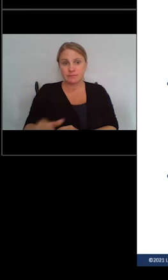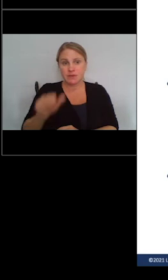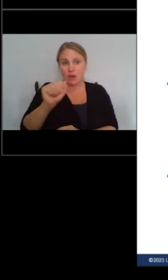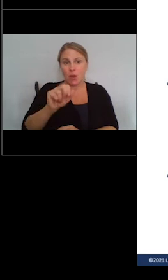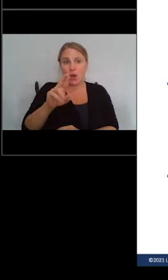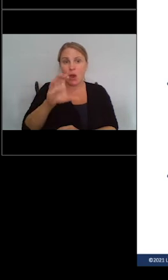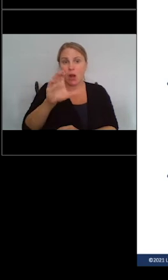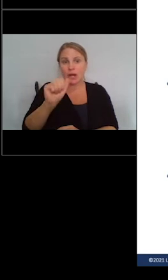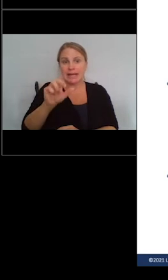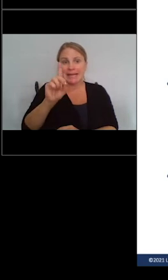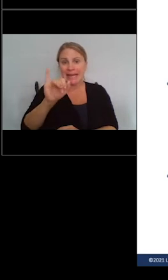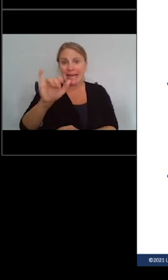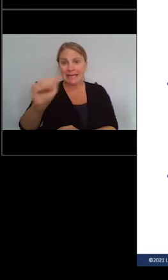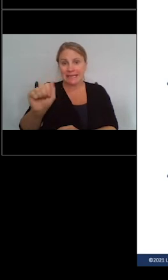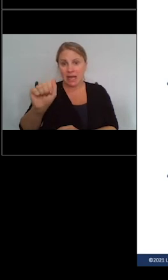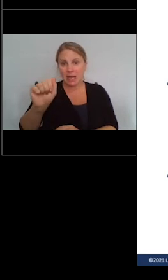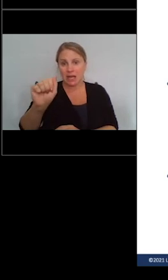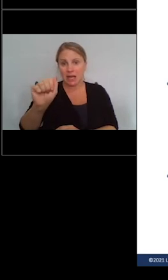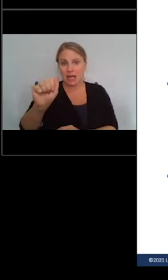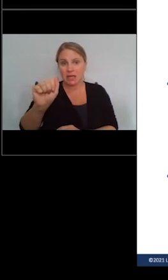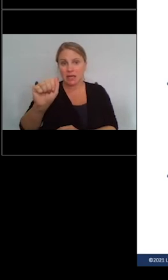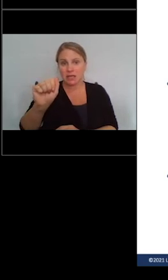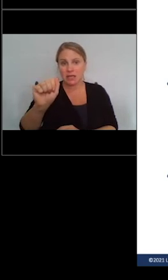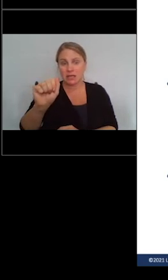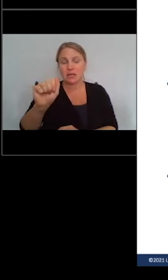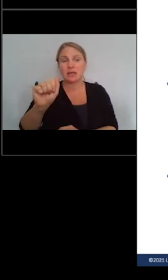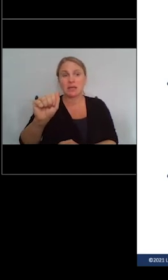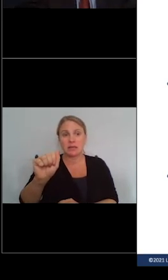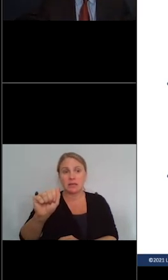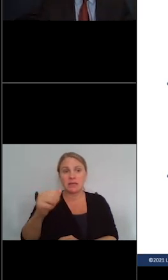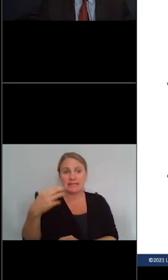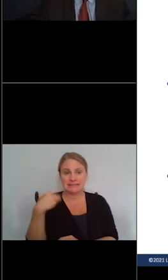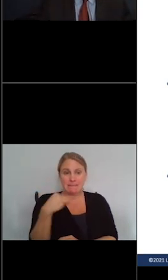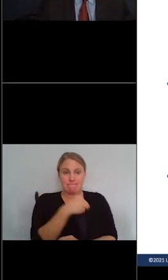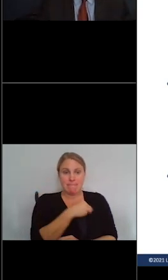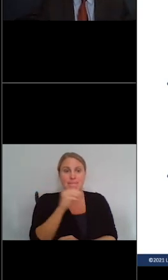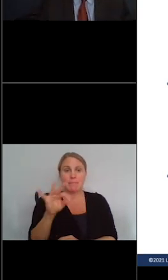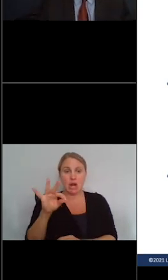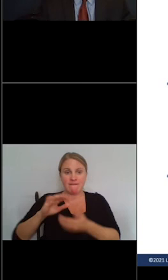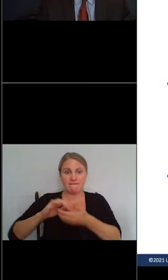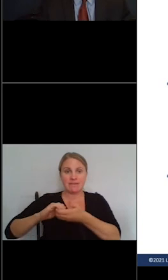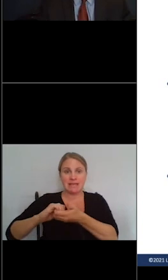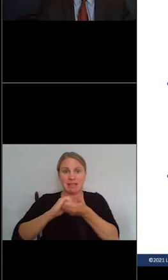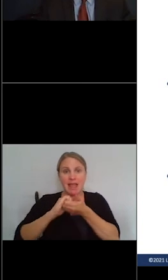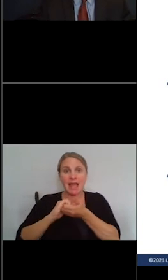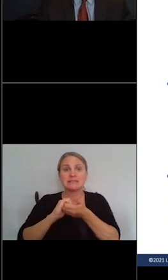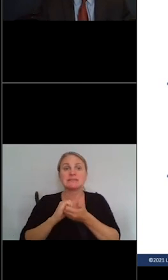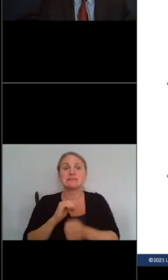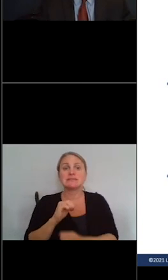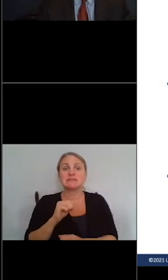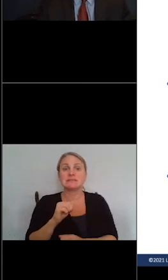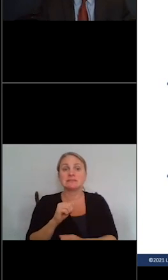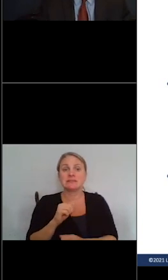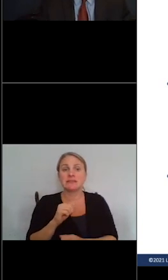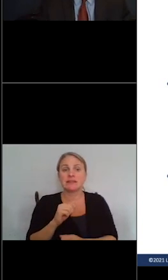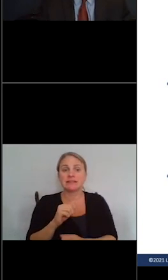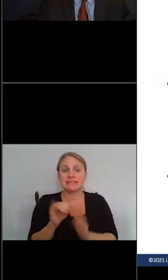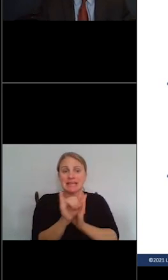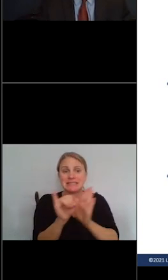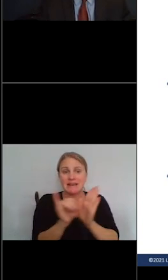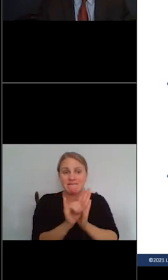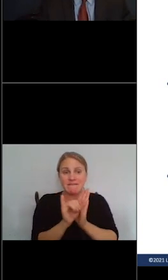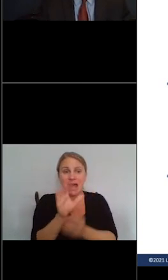Arcadia, which is a member of the alliance and is an aggregator of de-identified clinical